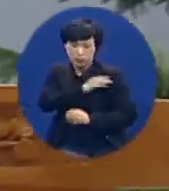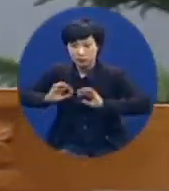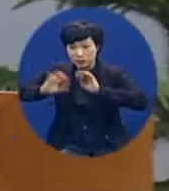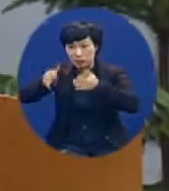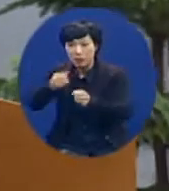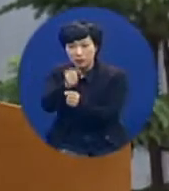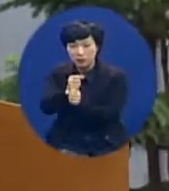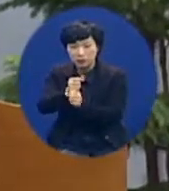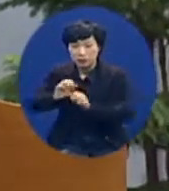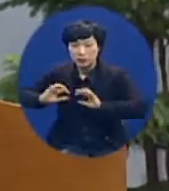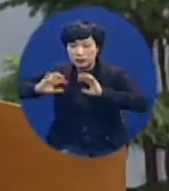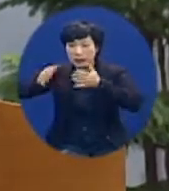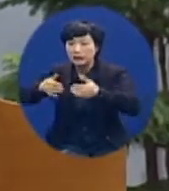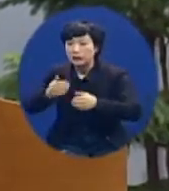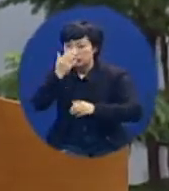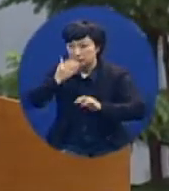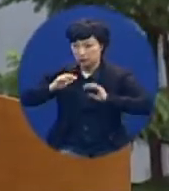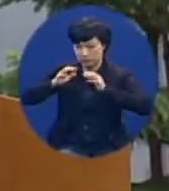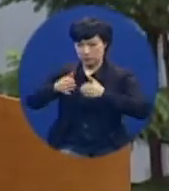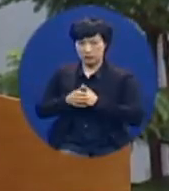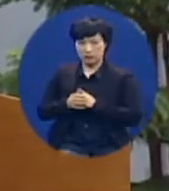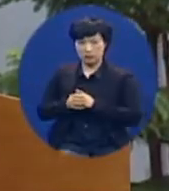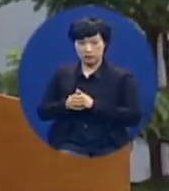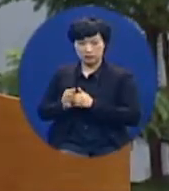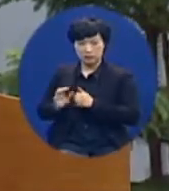world, which is Zionism.